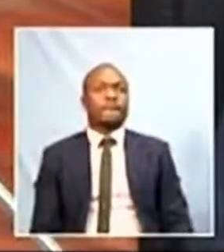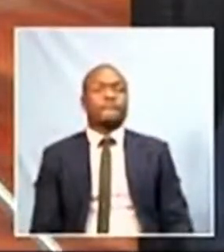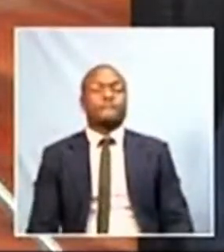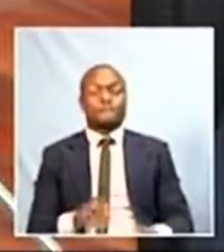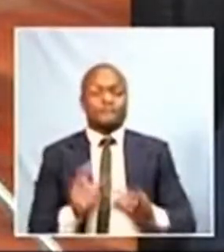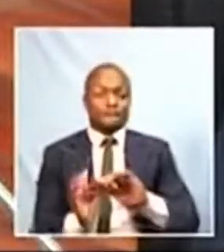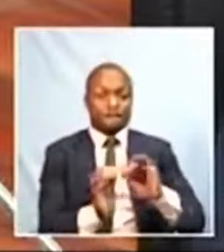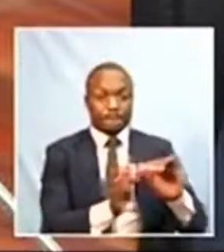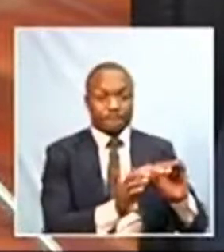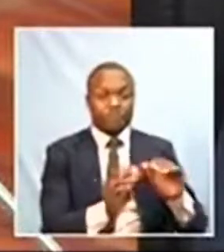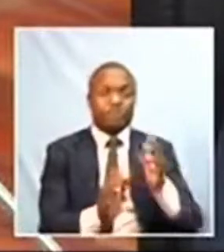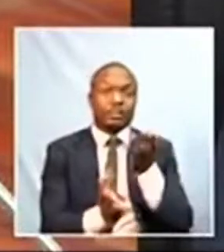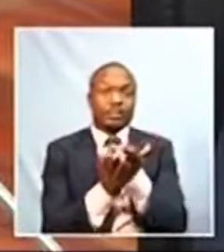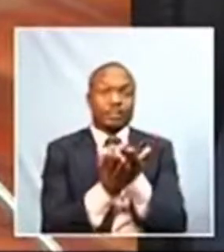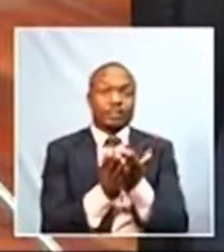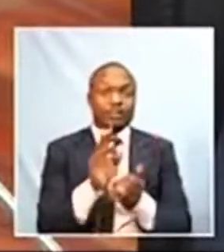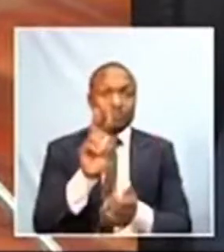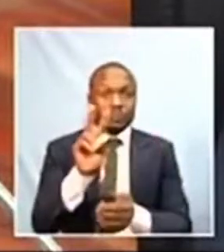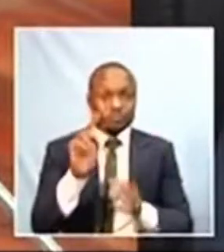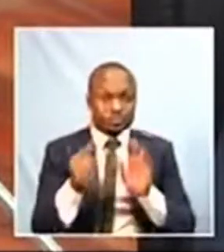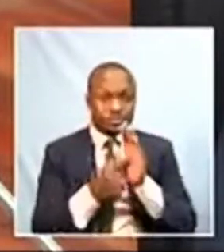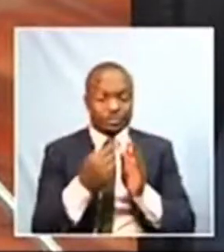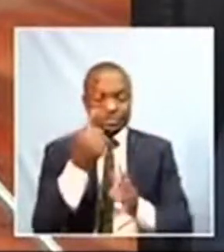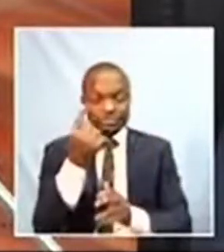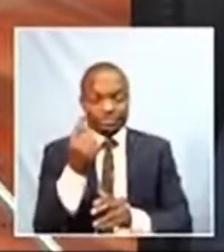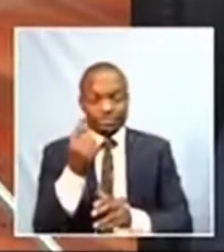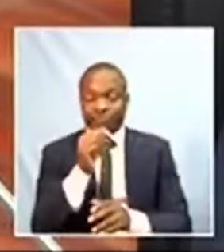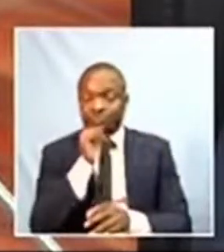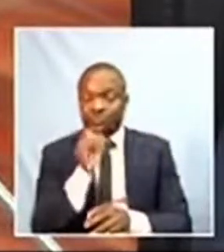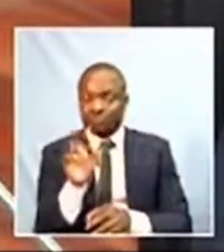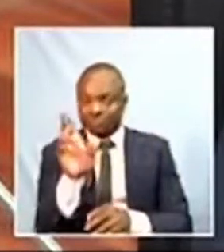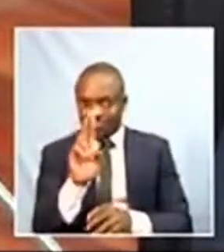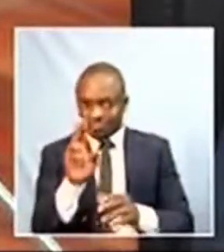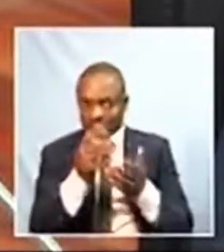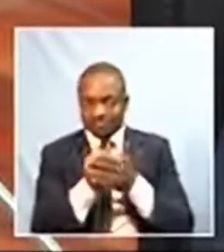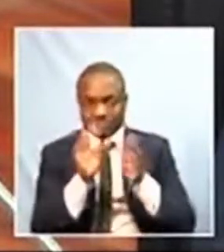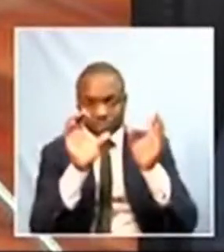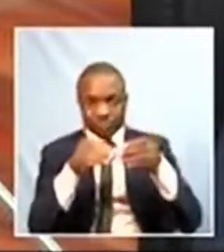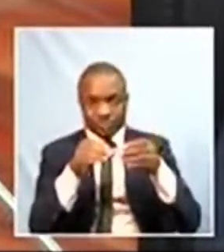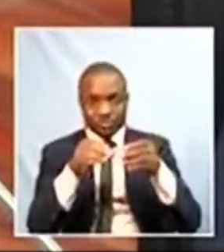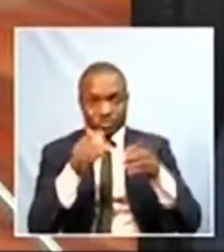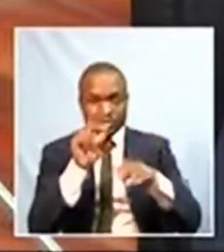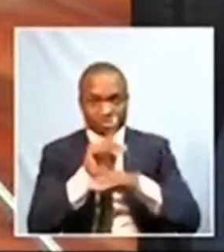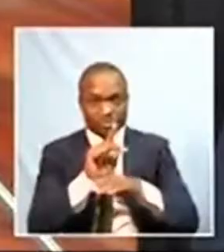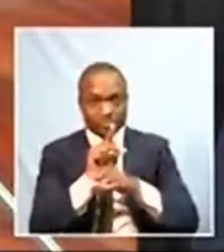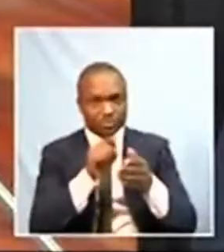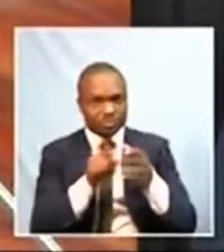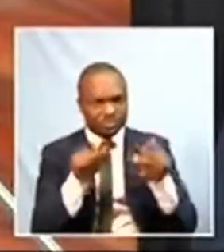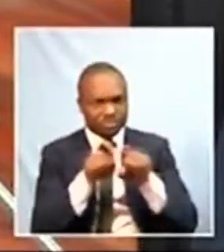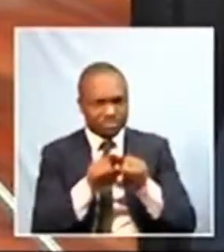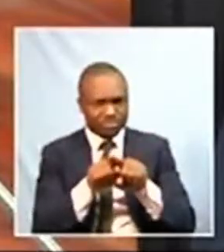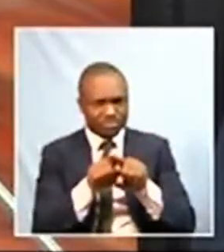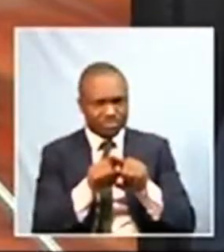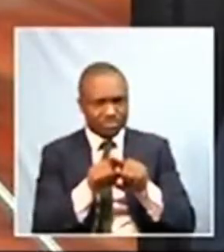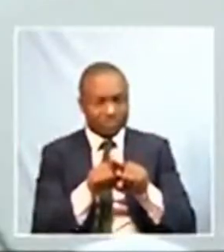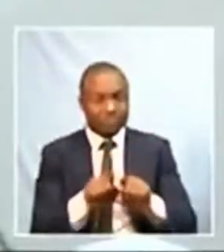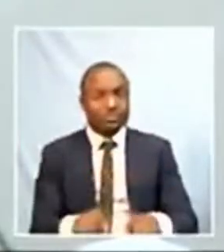Chair, we move to Appendix 2.1, unspent funds community projects. Is it not the same? Okay.